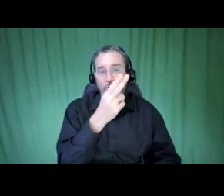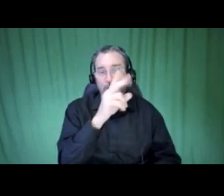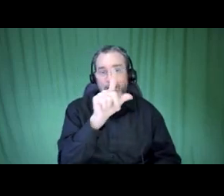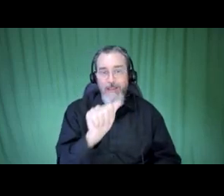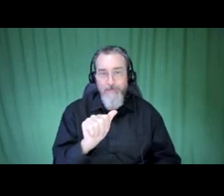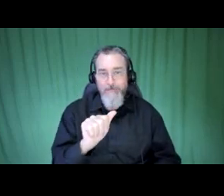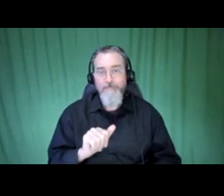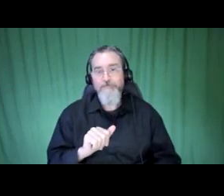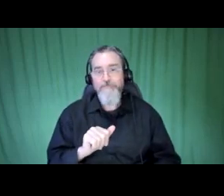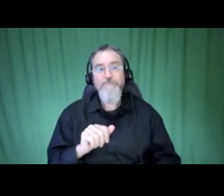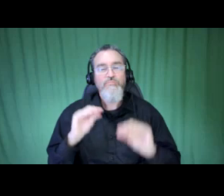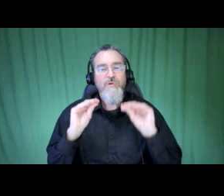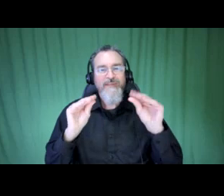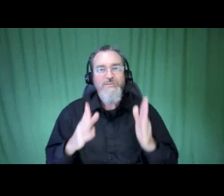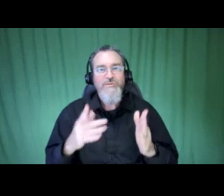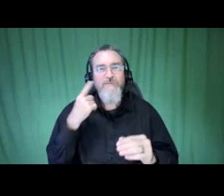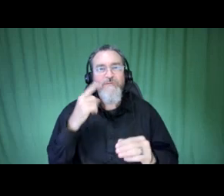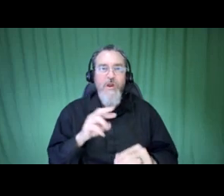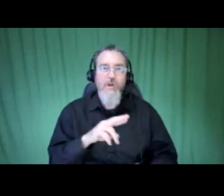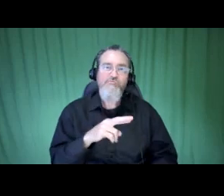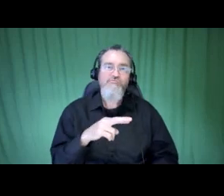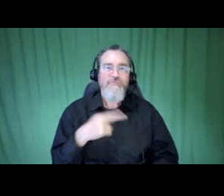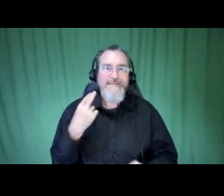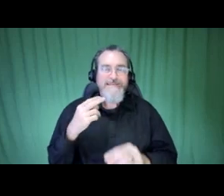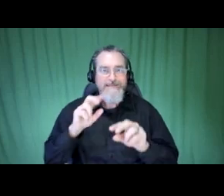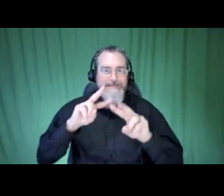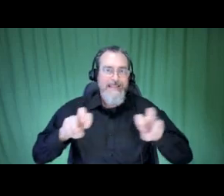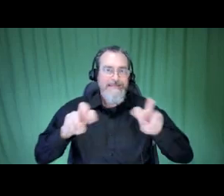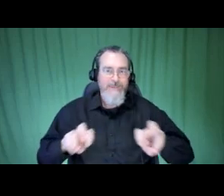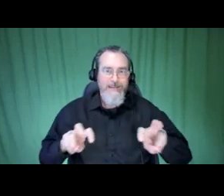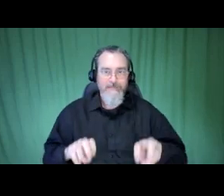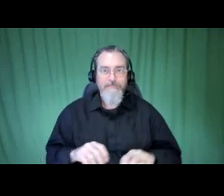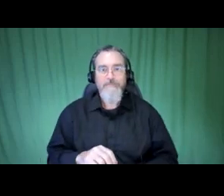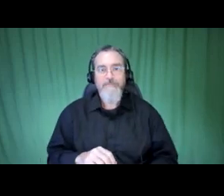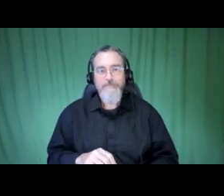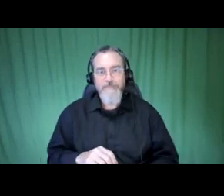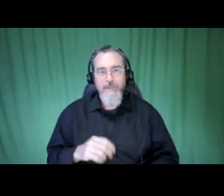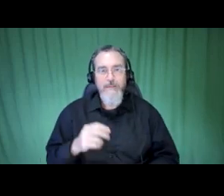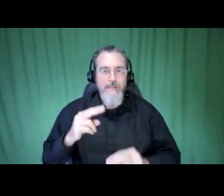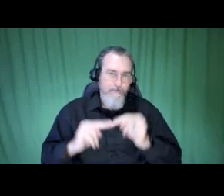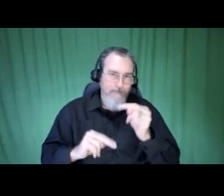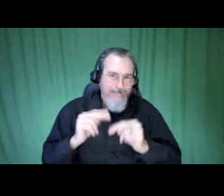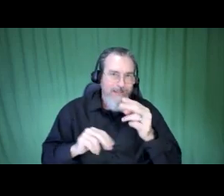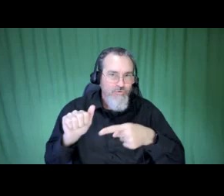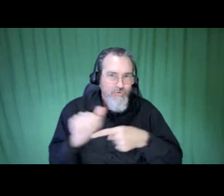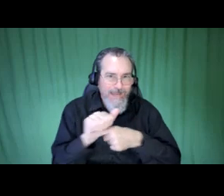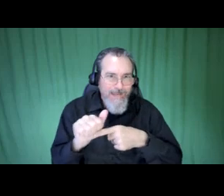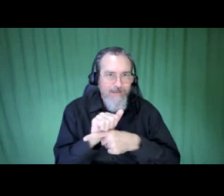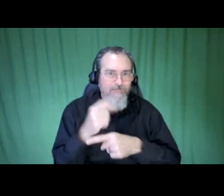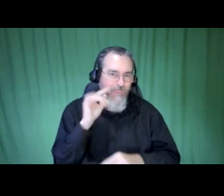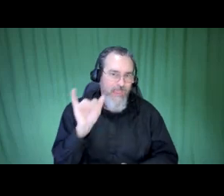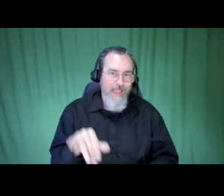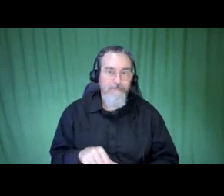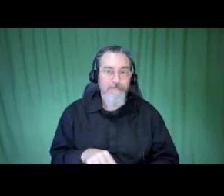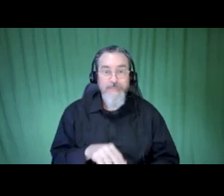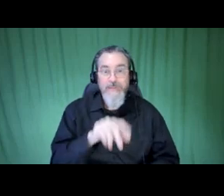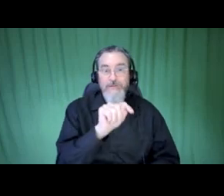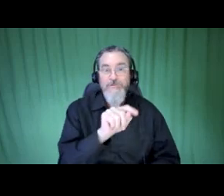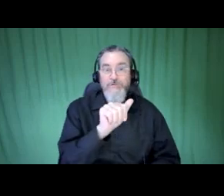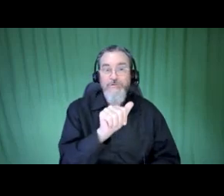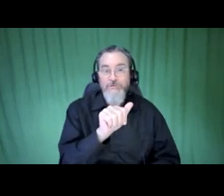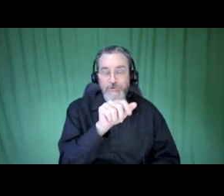professor in risk assessment or infrastructure risk assessment, helping us building trainings in that area. Trace Lepicki, also here